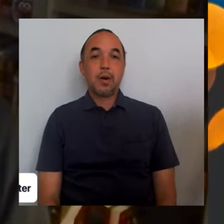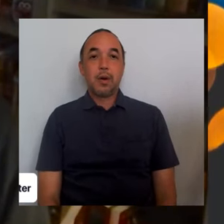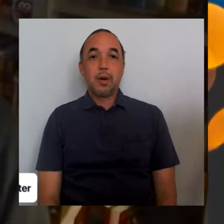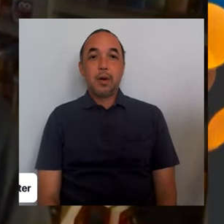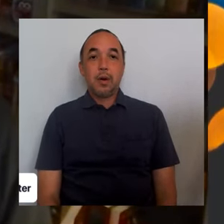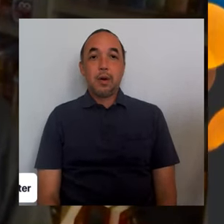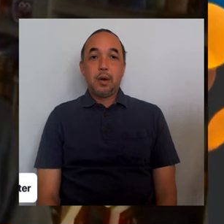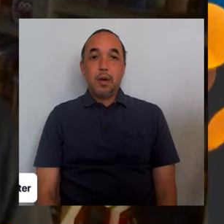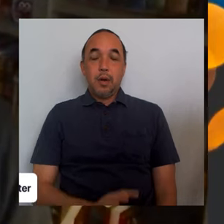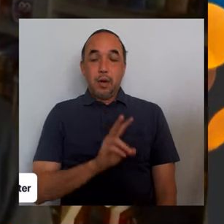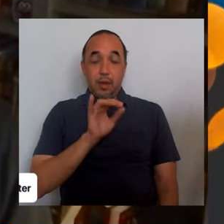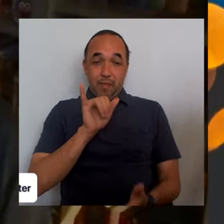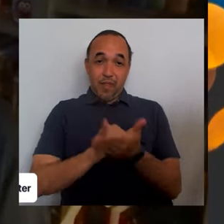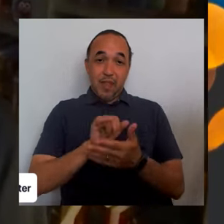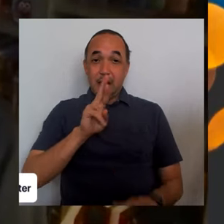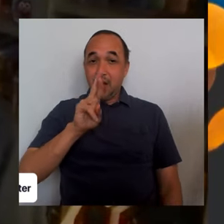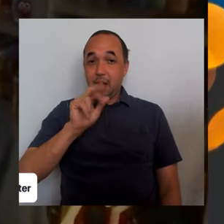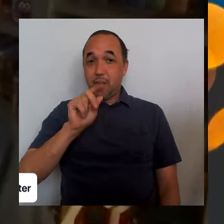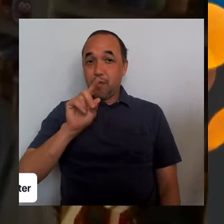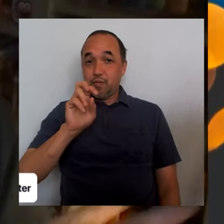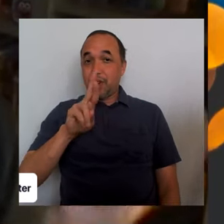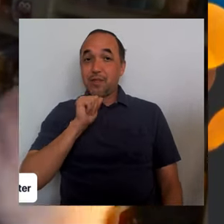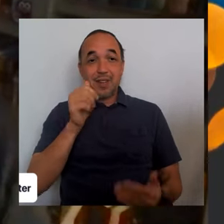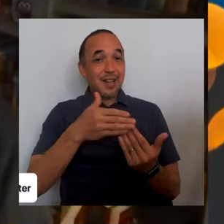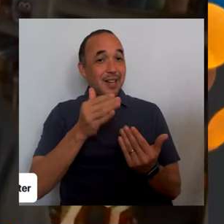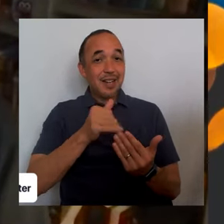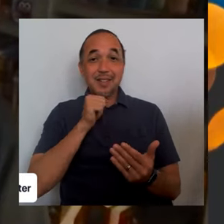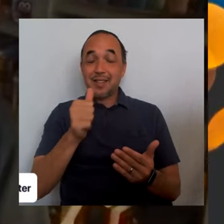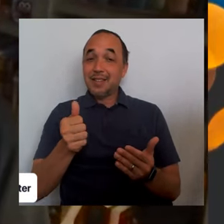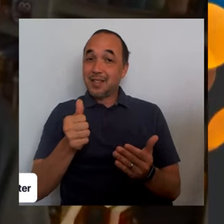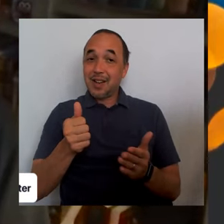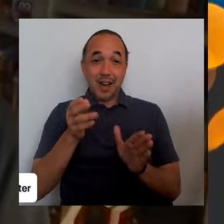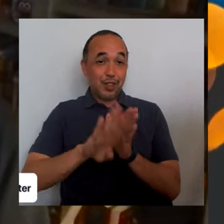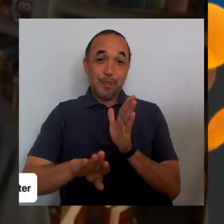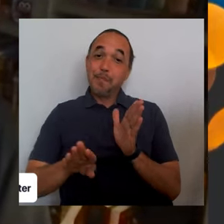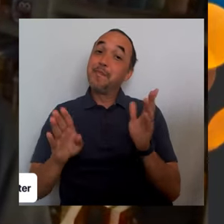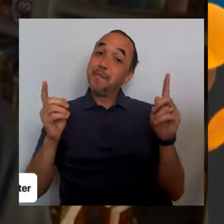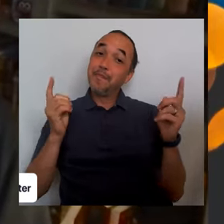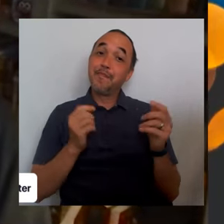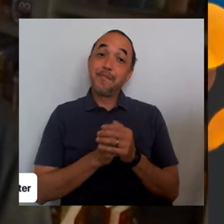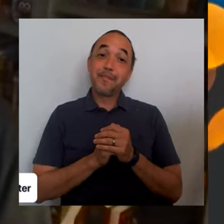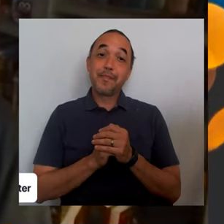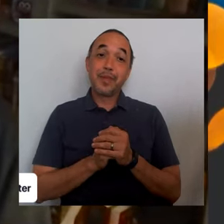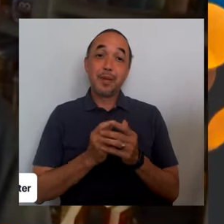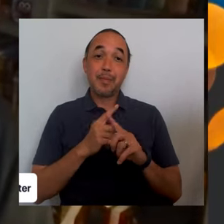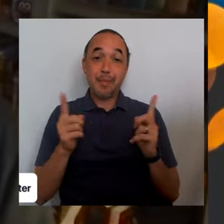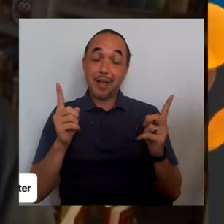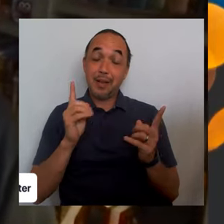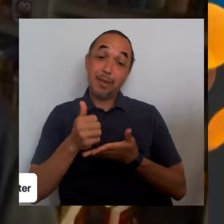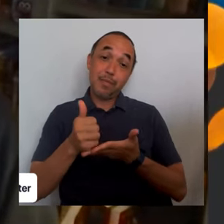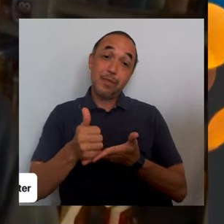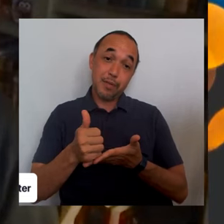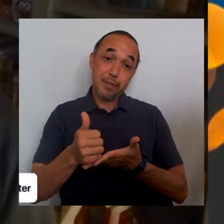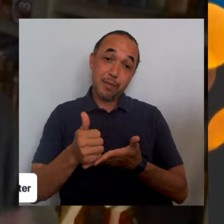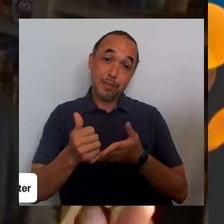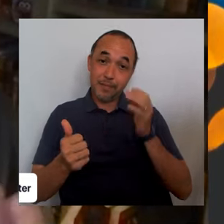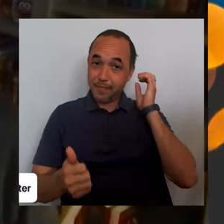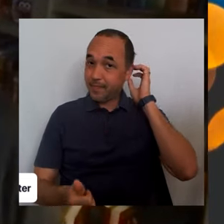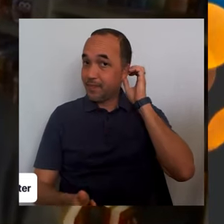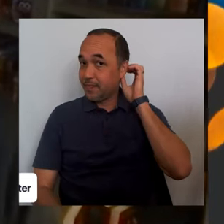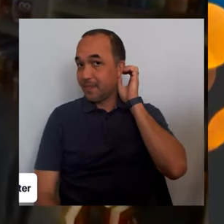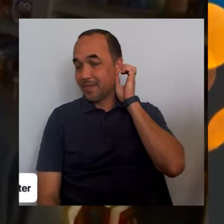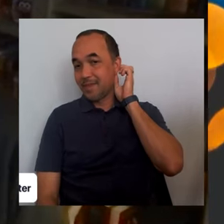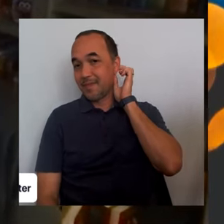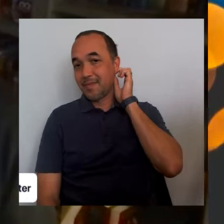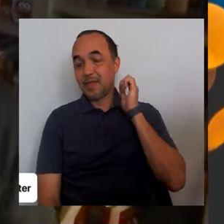not always easy. It's not always cheap, but you're at you know, the servitude of those you are trying to help.